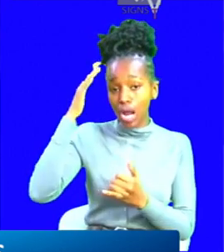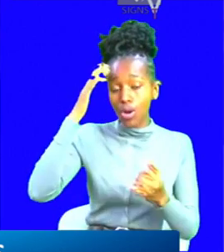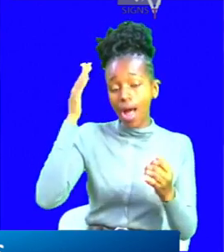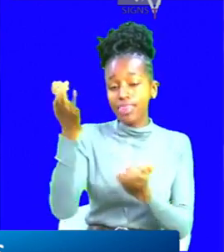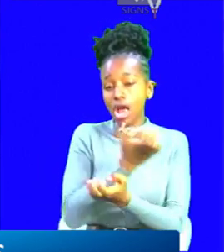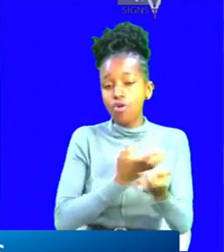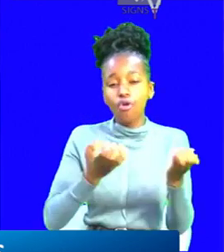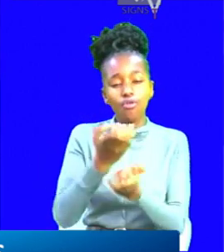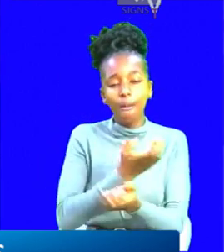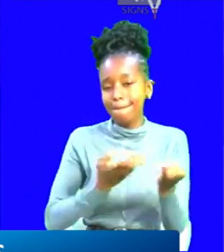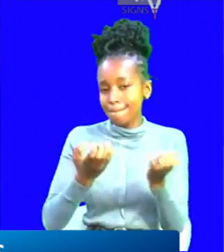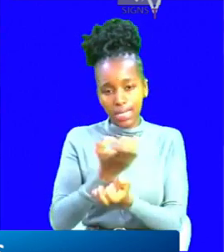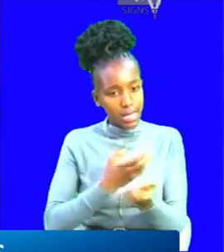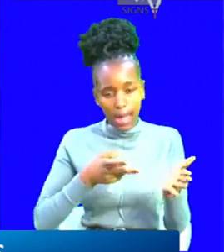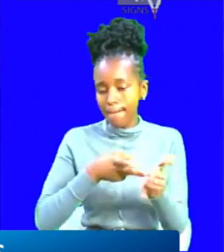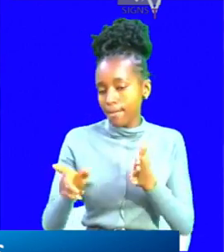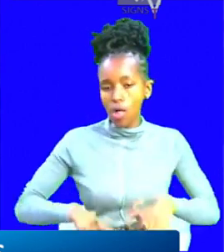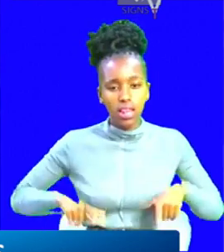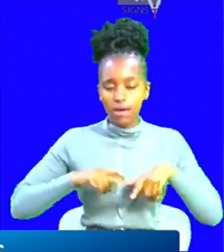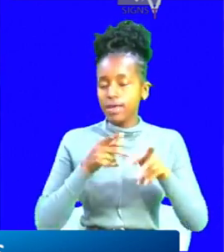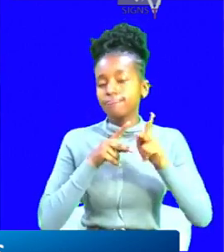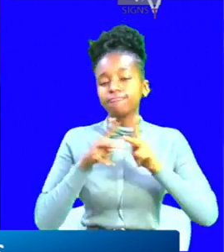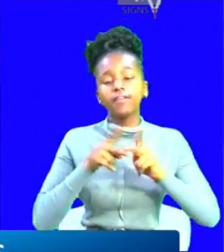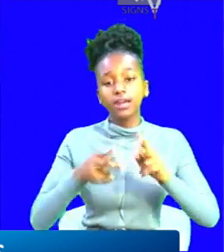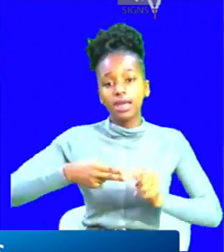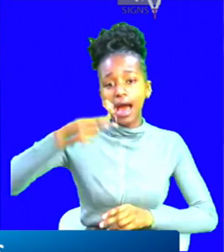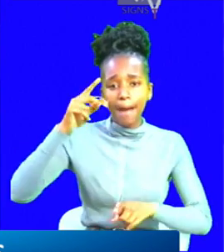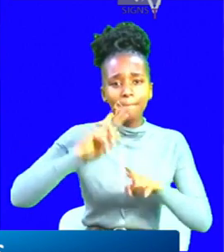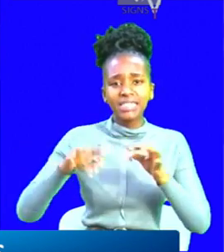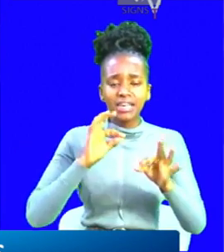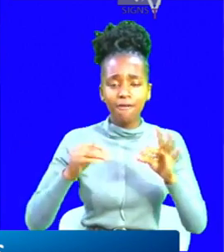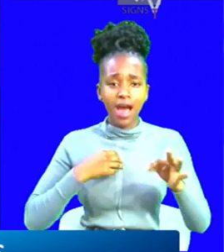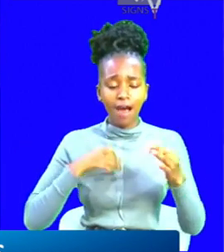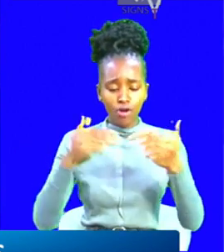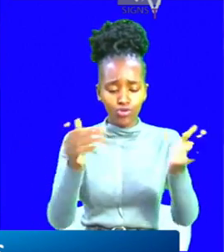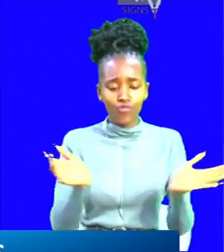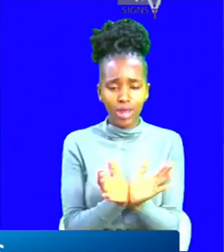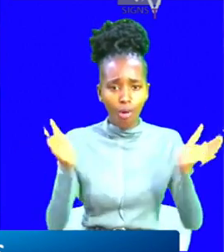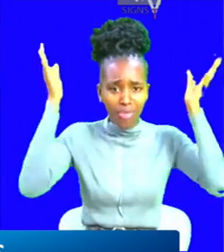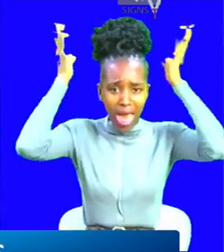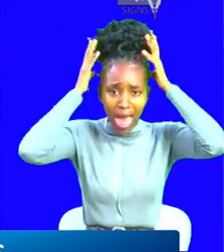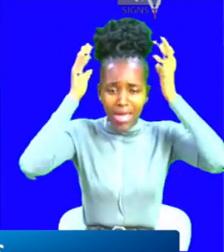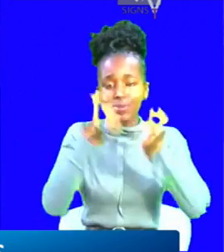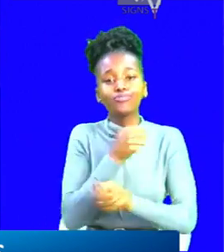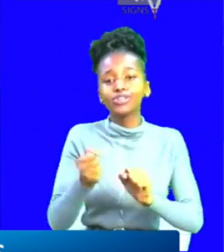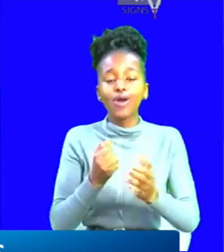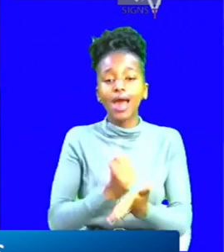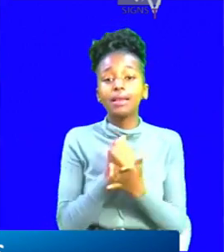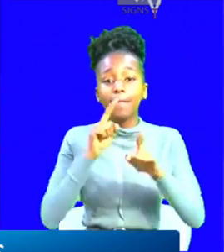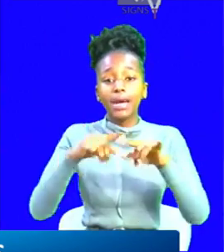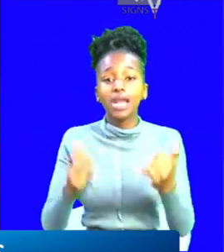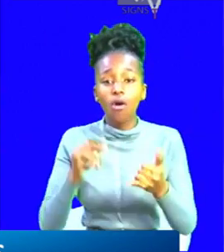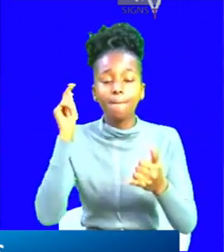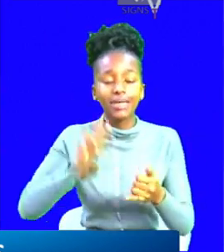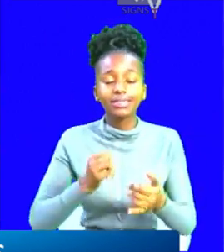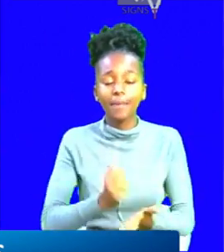maisha itashuka chini kwa kuvaa sufuria kwa kichwa. Haiwezekani. It is not possible. The best thing is let us support the government. There